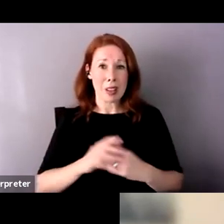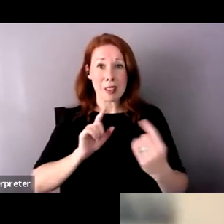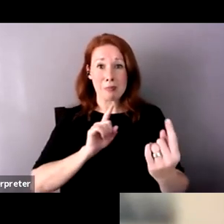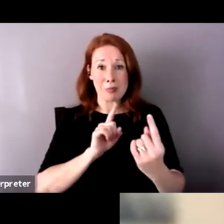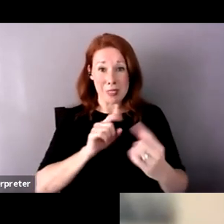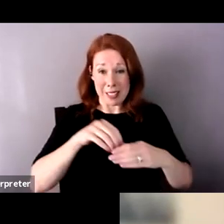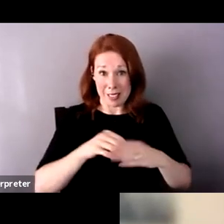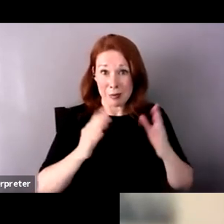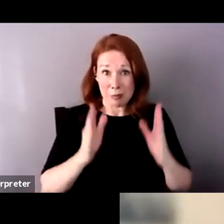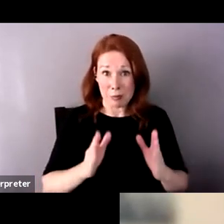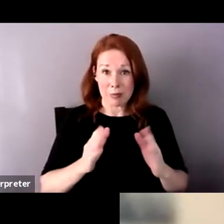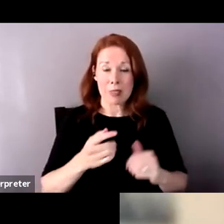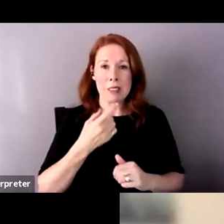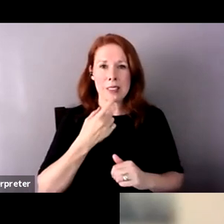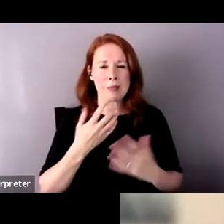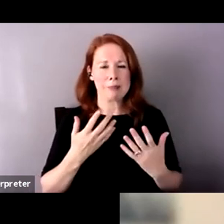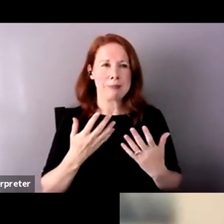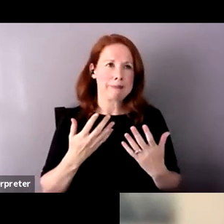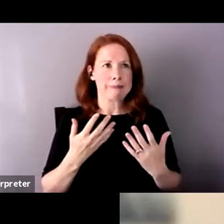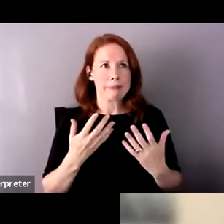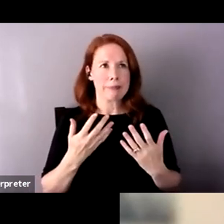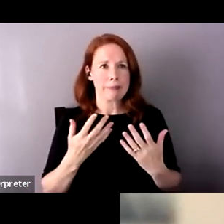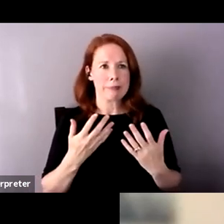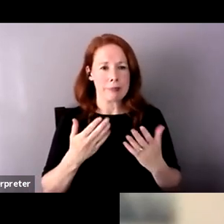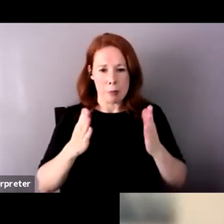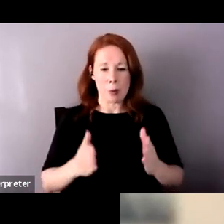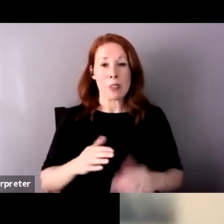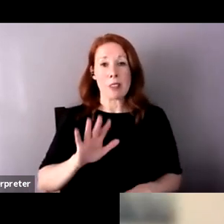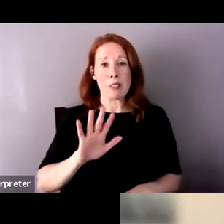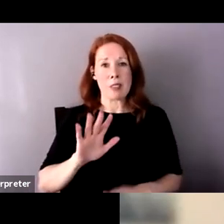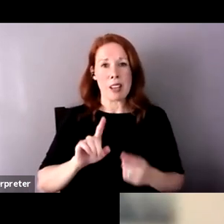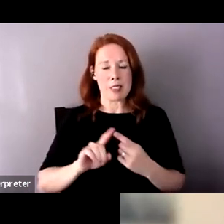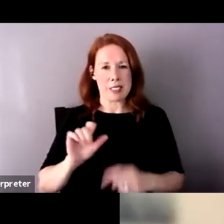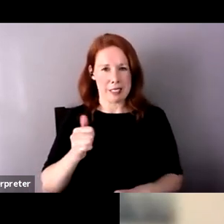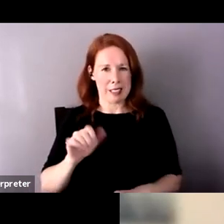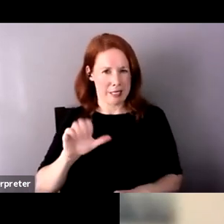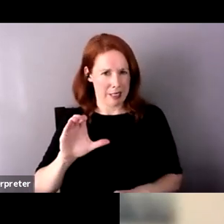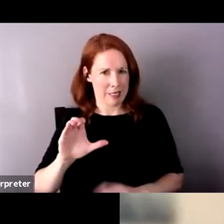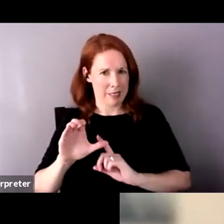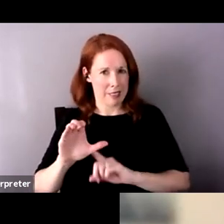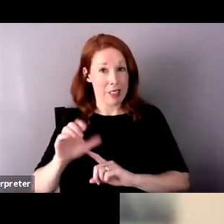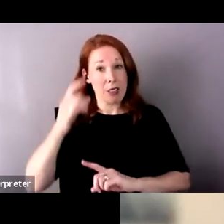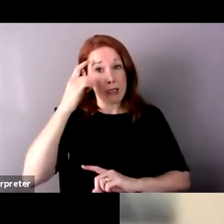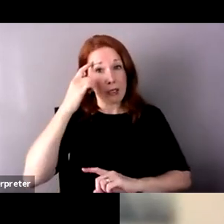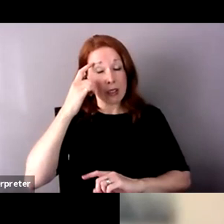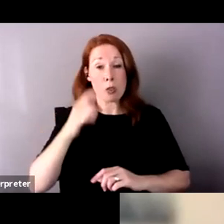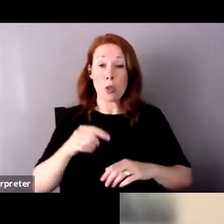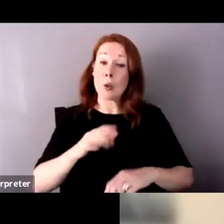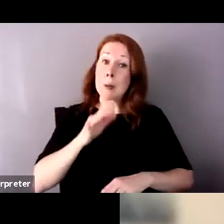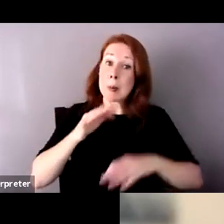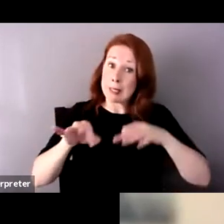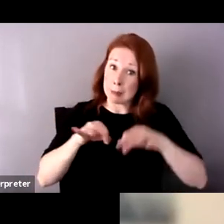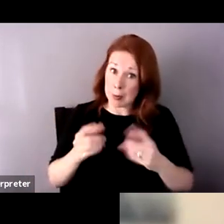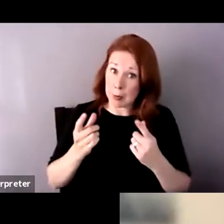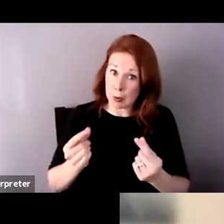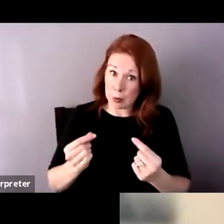we always kind of say you should give somebody, you know, 5 to 10 seconds to process your instructions before